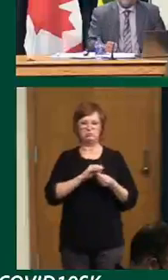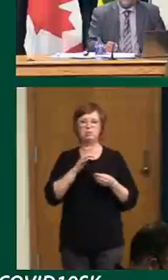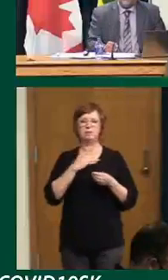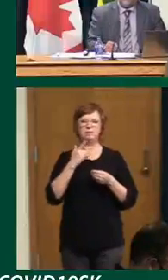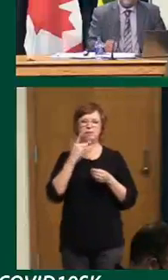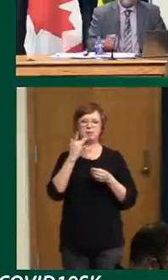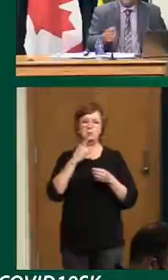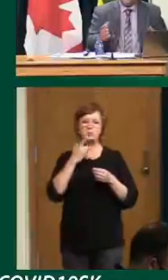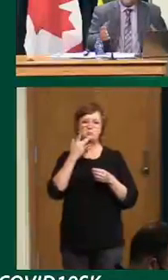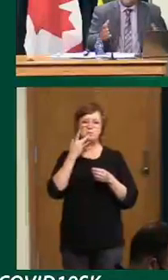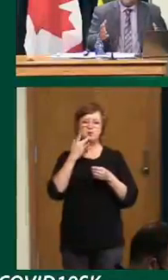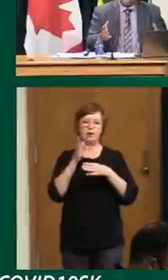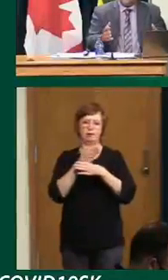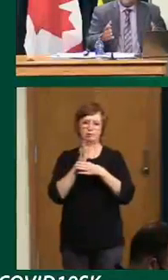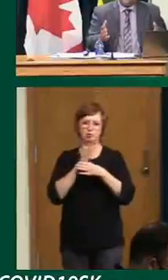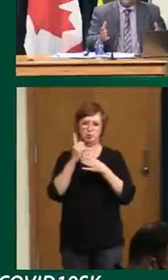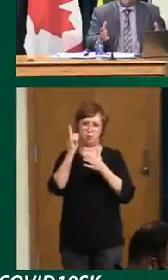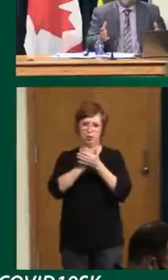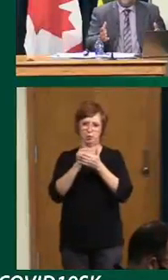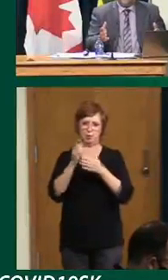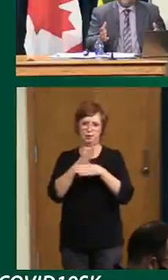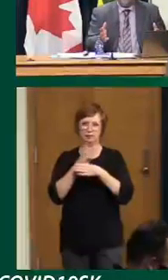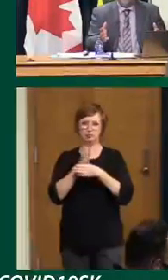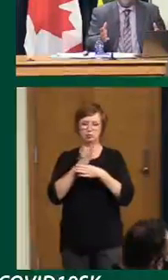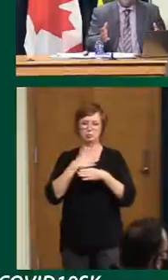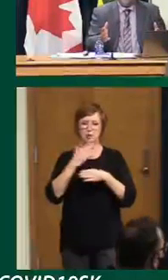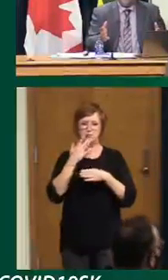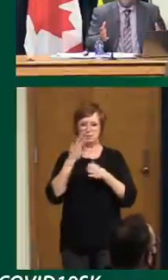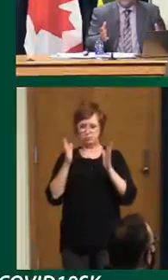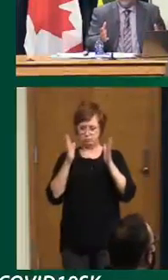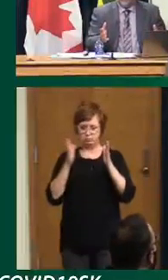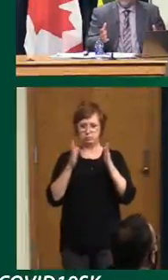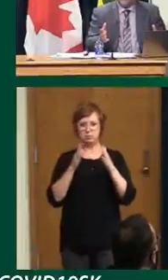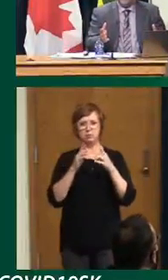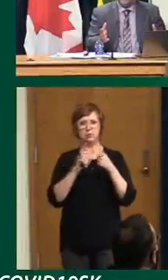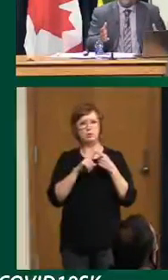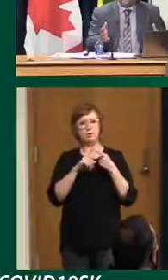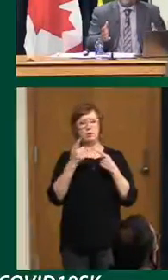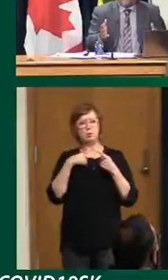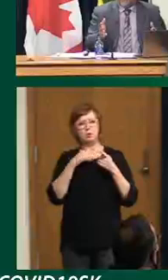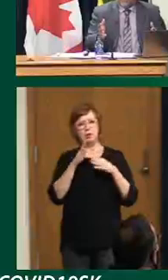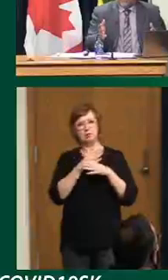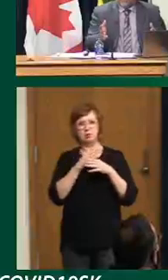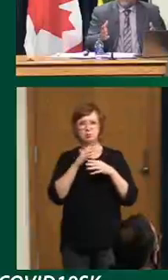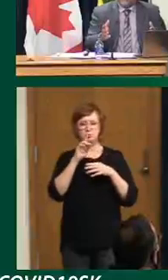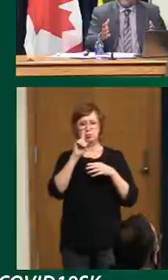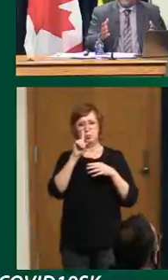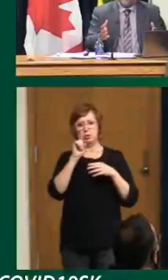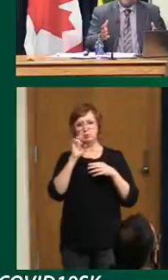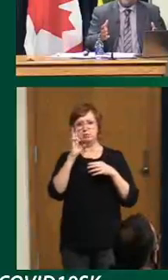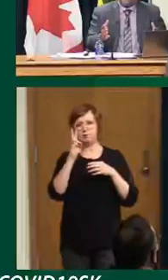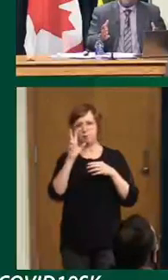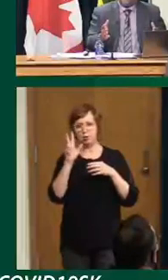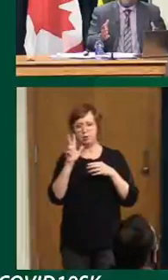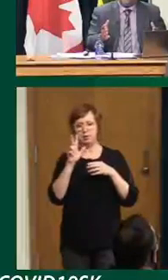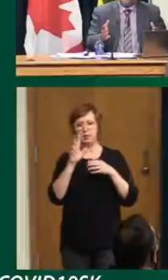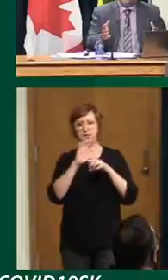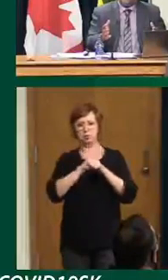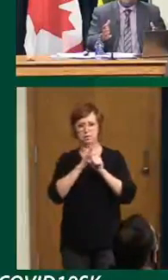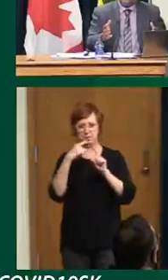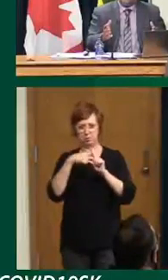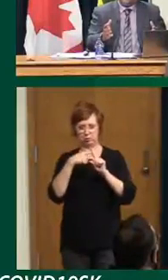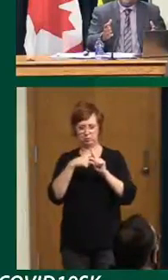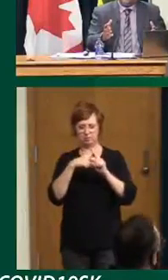reliable indicator. And again, our weekly average has been going up. It's around 173 now. As a proportion of that,